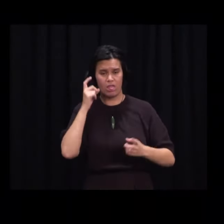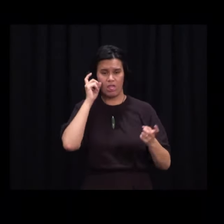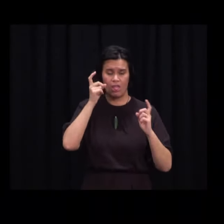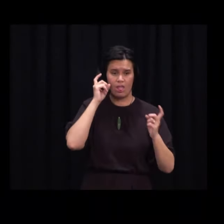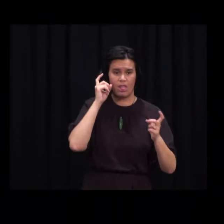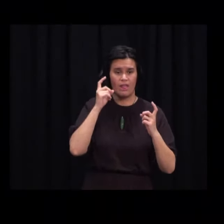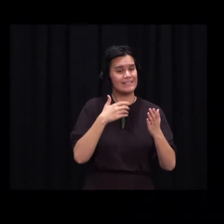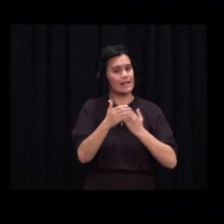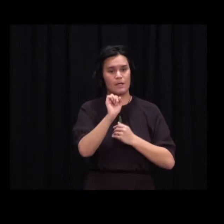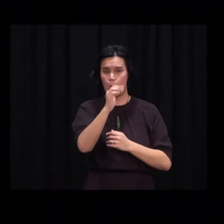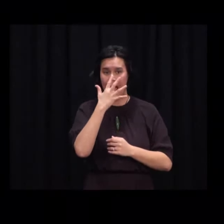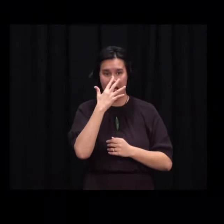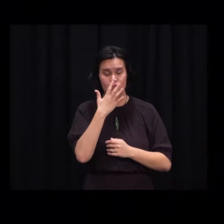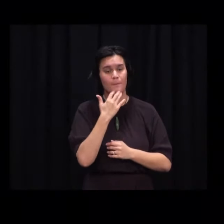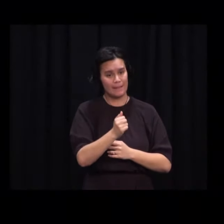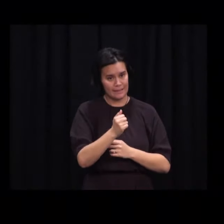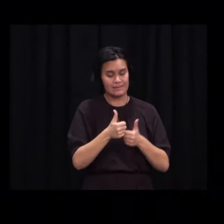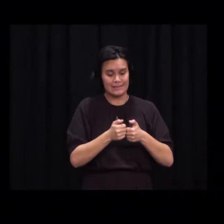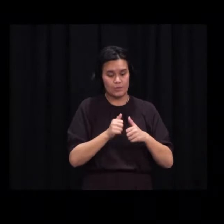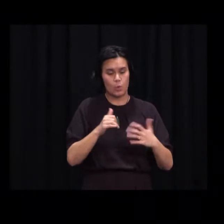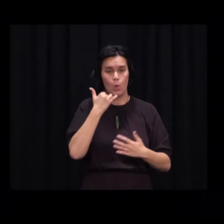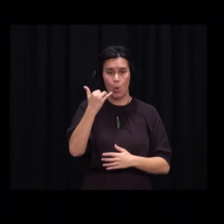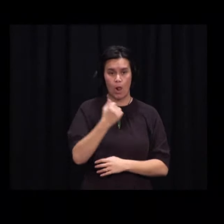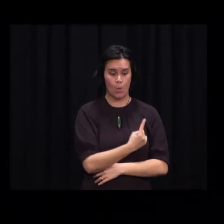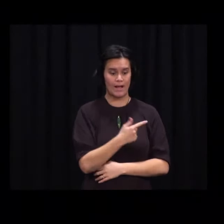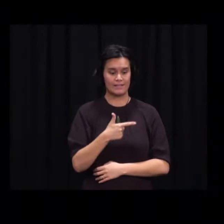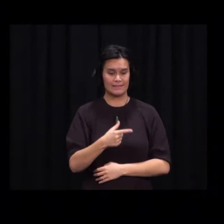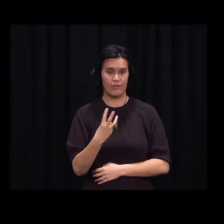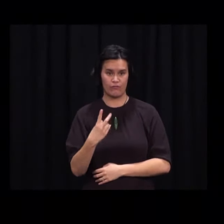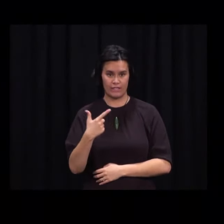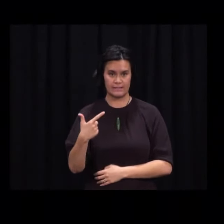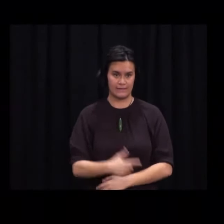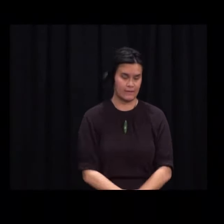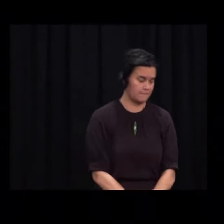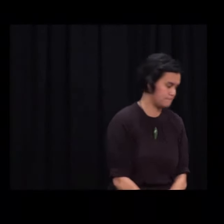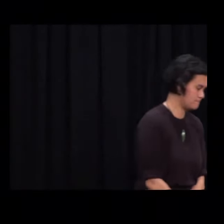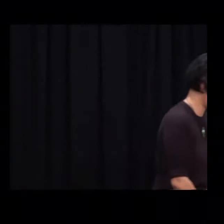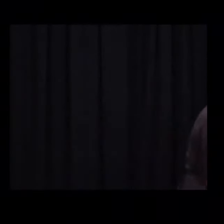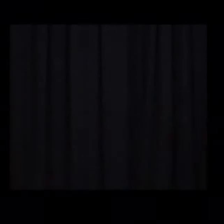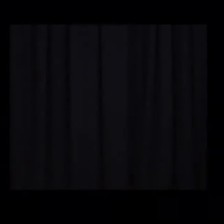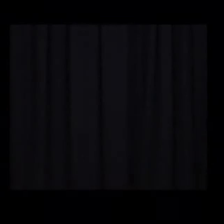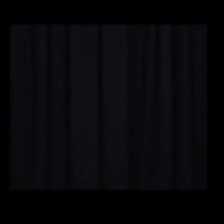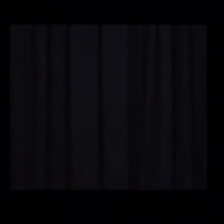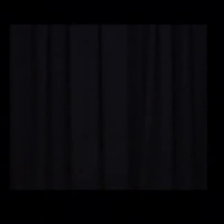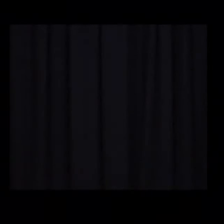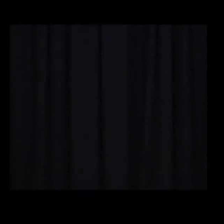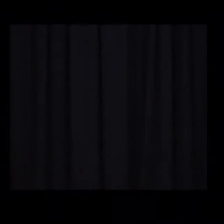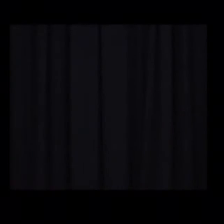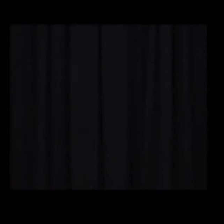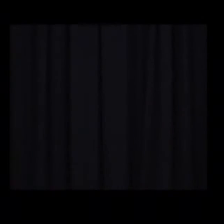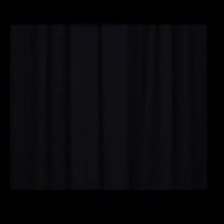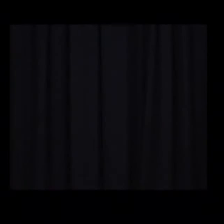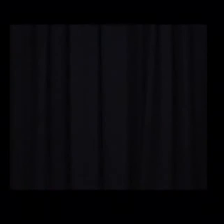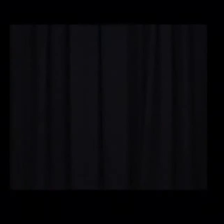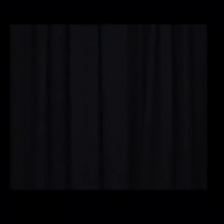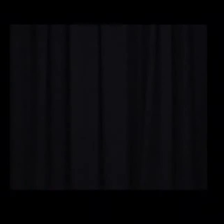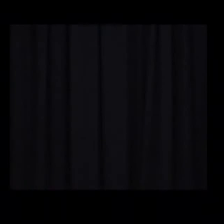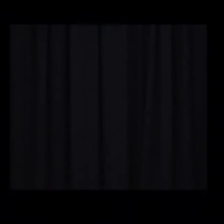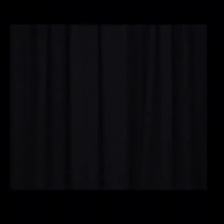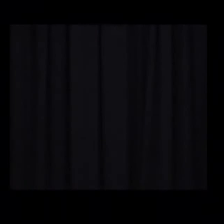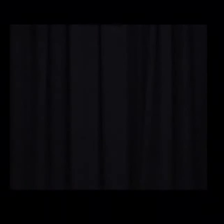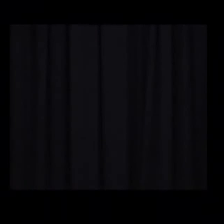anyone, please at any time use 1737. Finally, quick reminder on the boundary rules, and then we'll open up. These